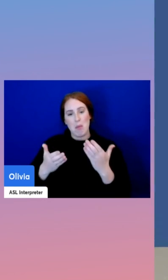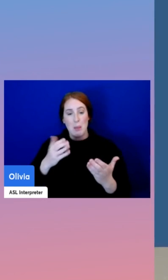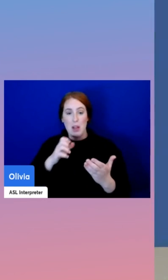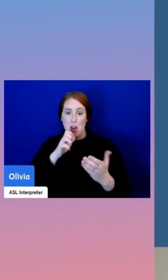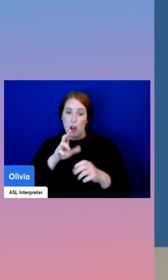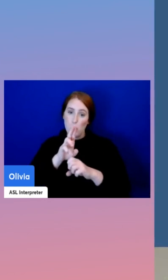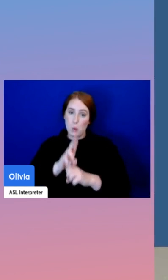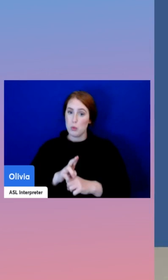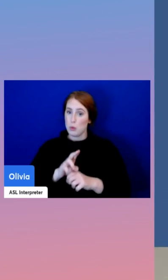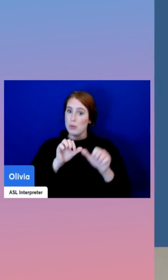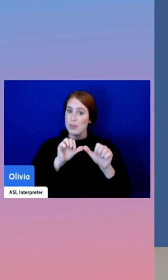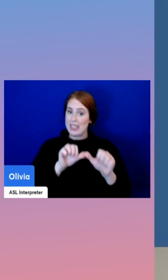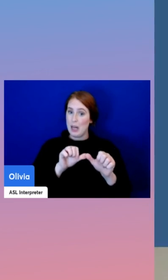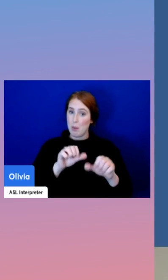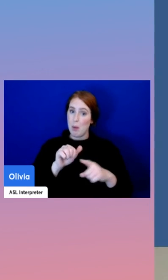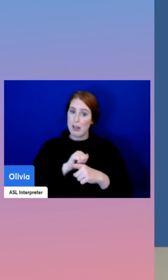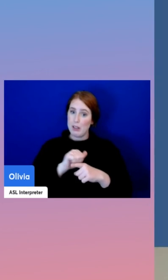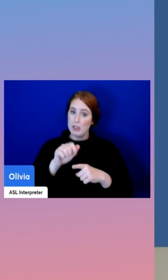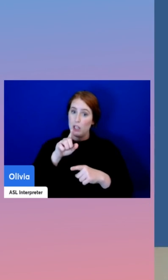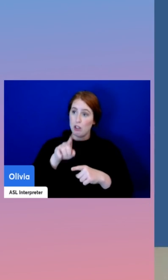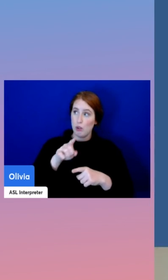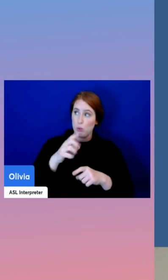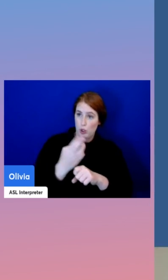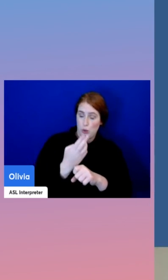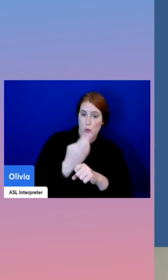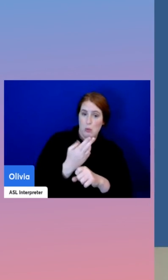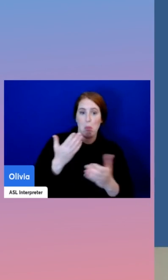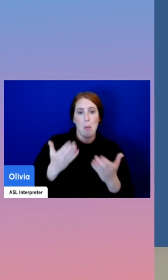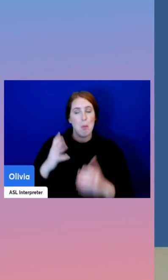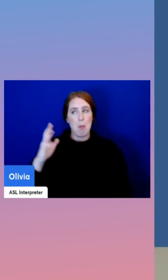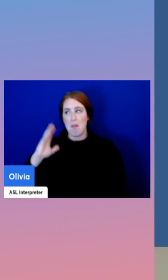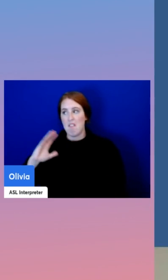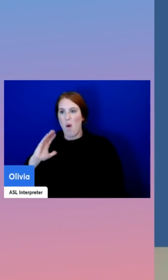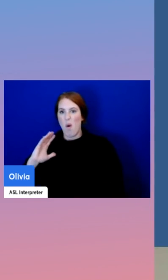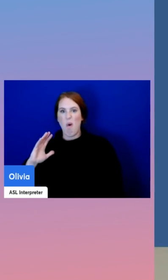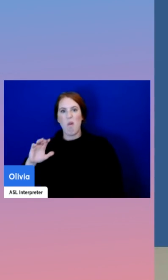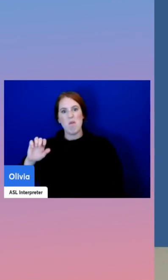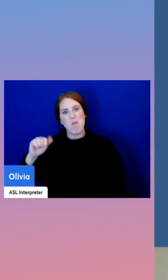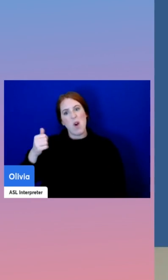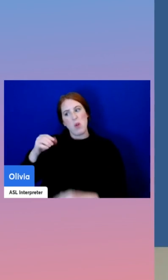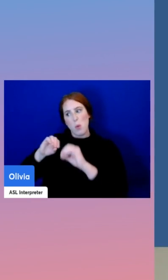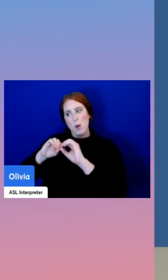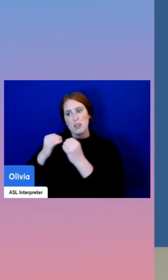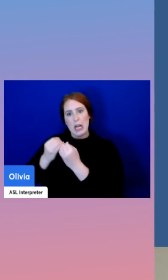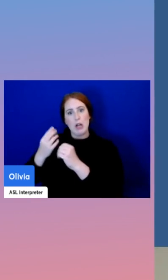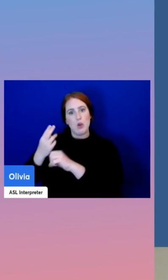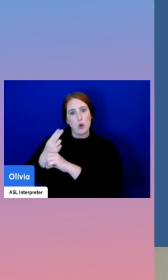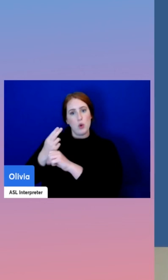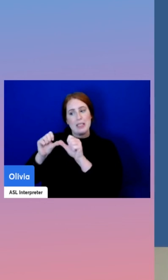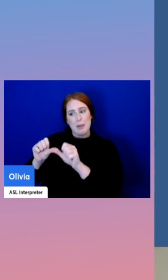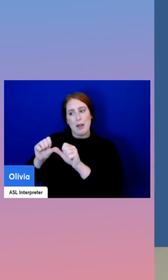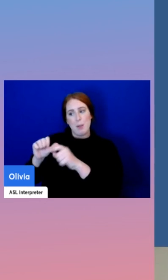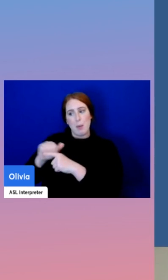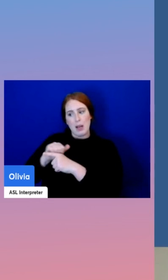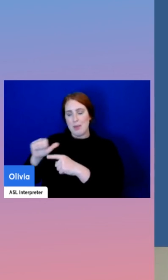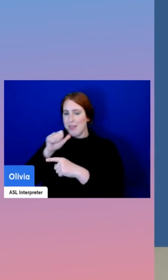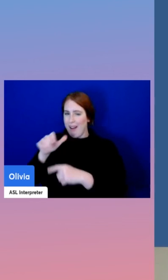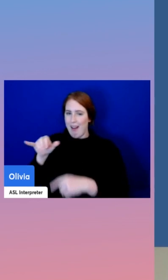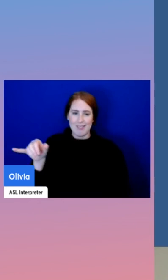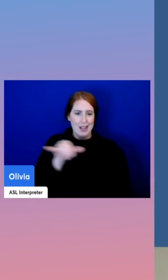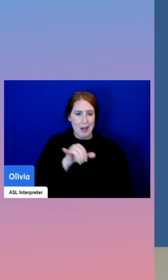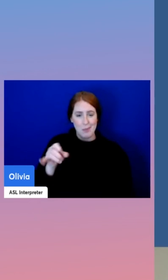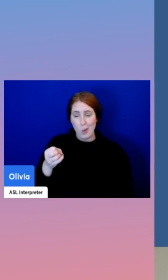have. They might have sustainability practice in an organization that are different from yours, or maybe not sustainable practices at